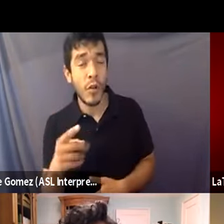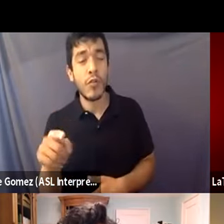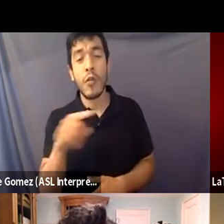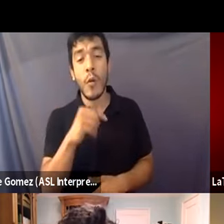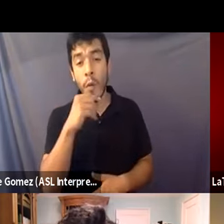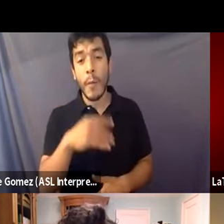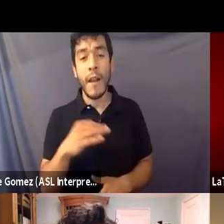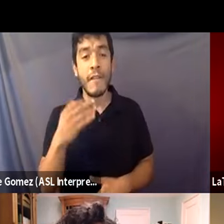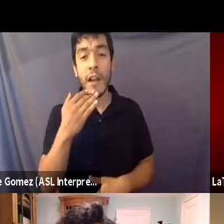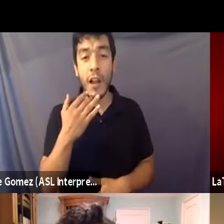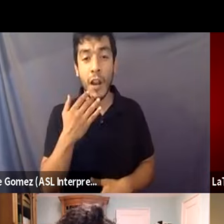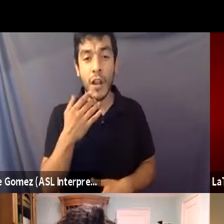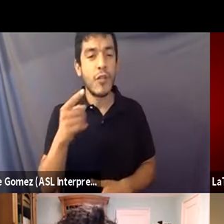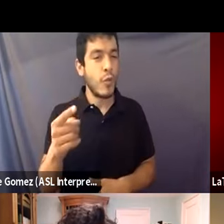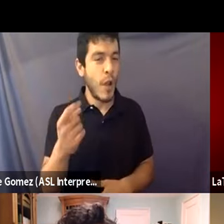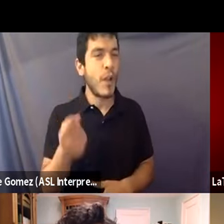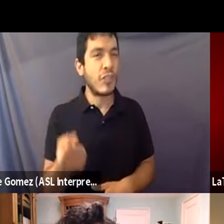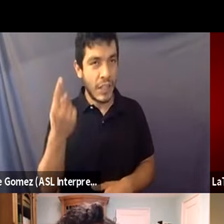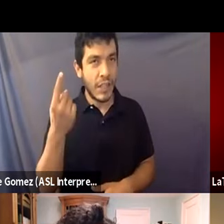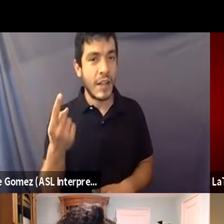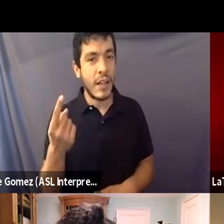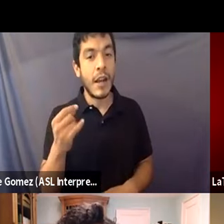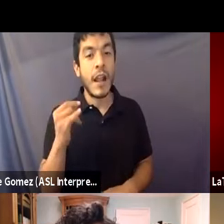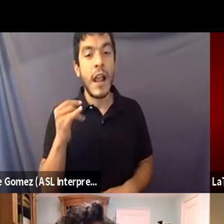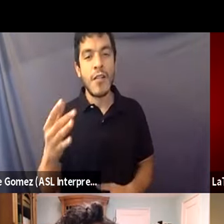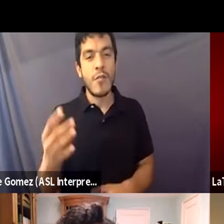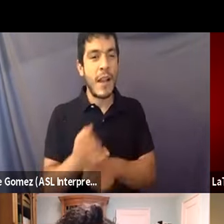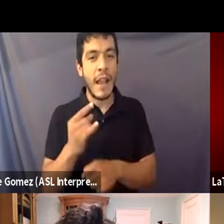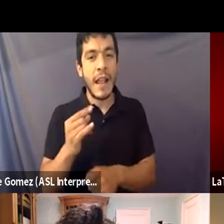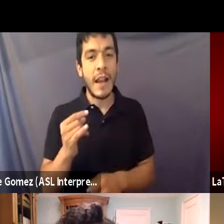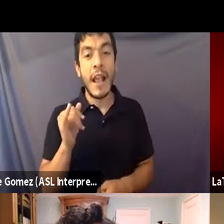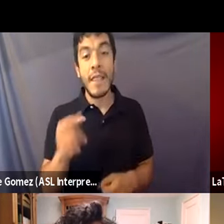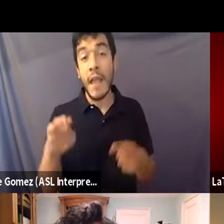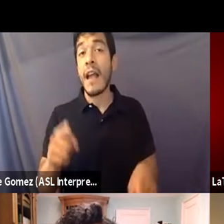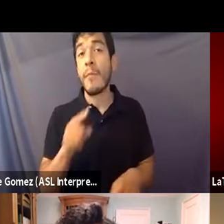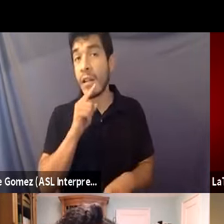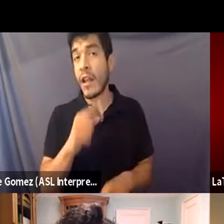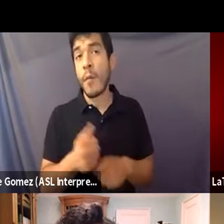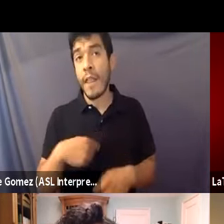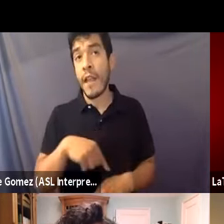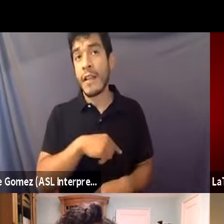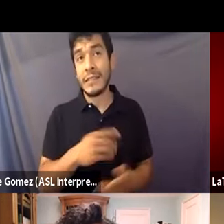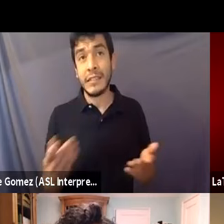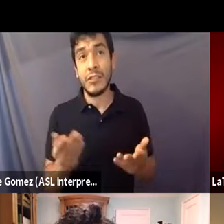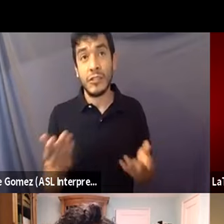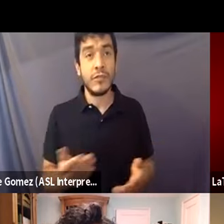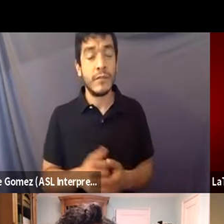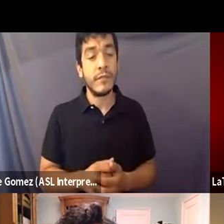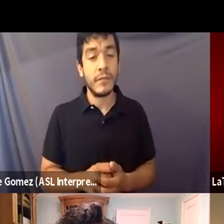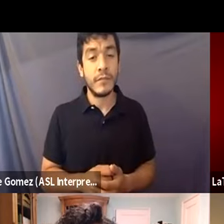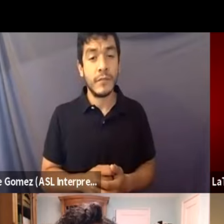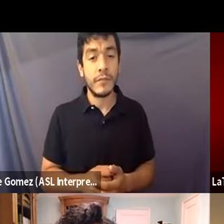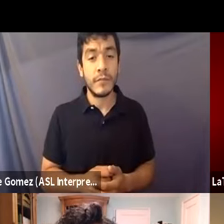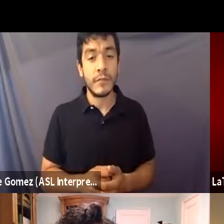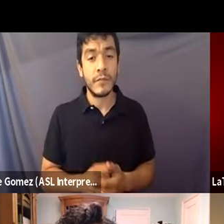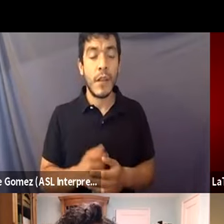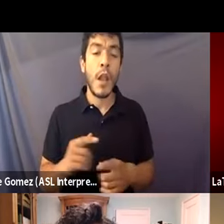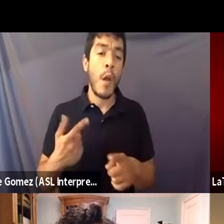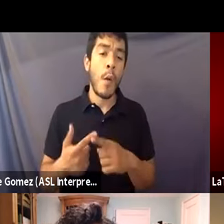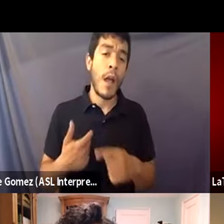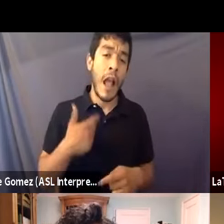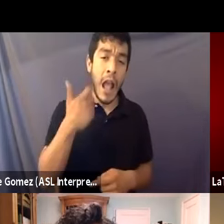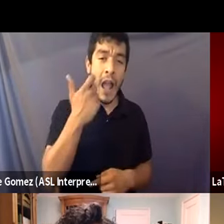color, you get it, right. And that is definitely happening, you know, here with us as well. But I think, you know, when I look at sort of the